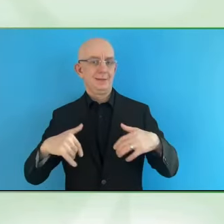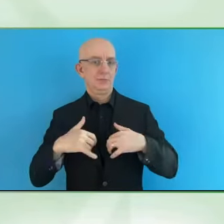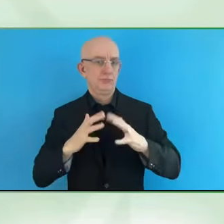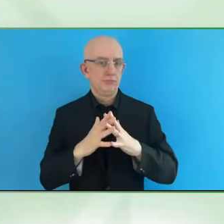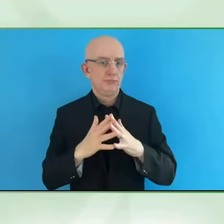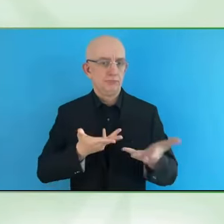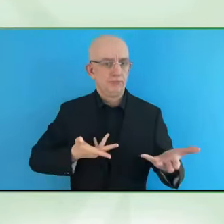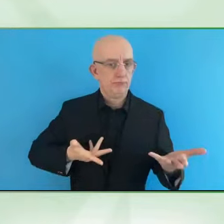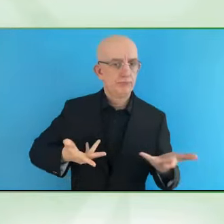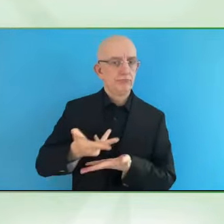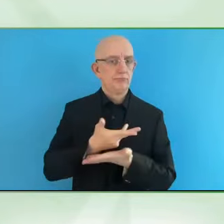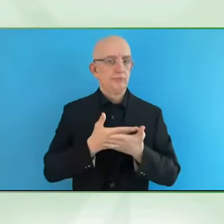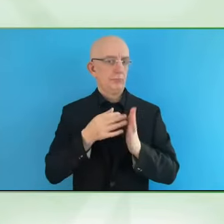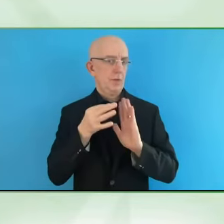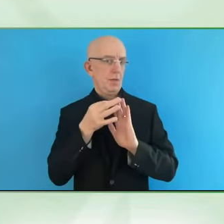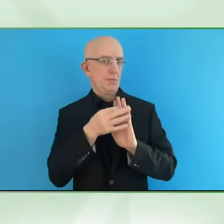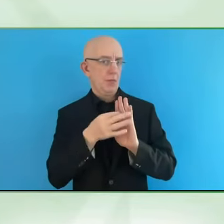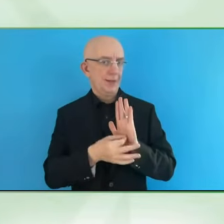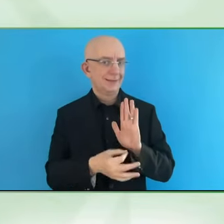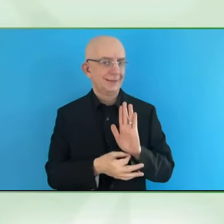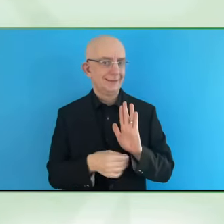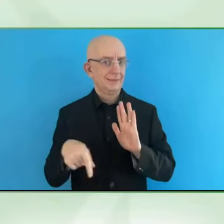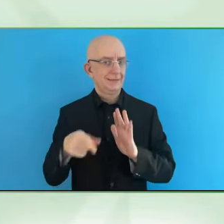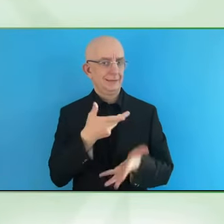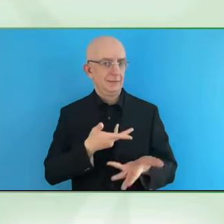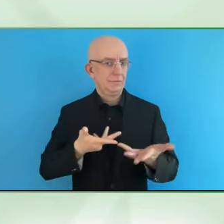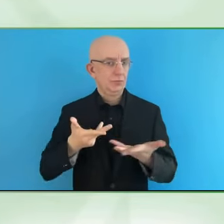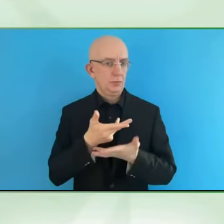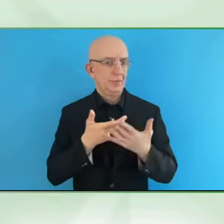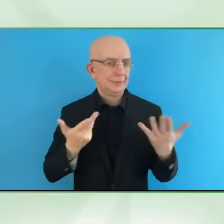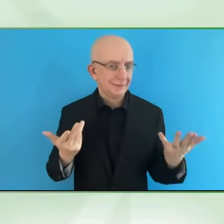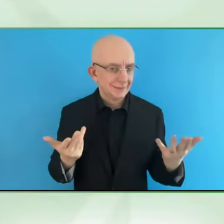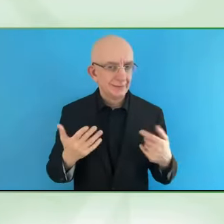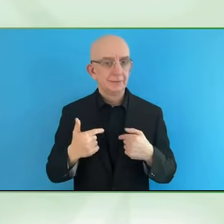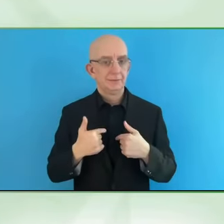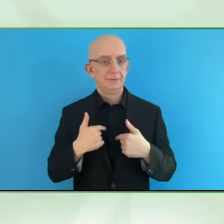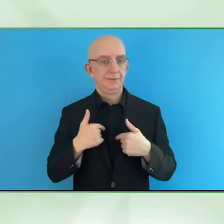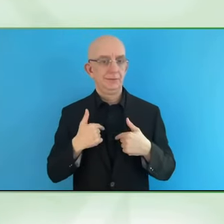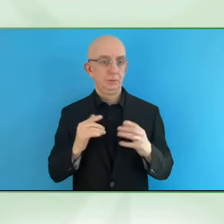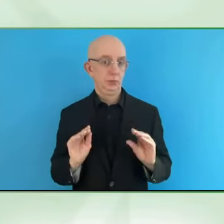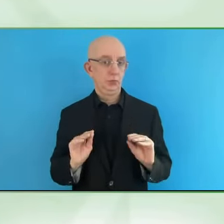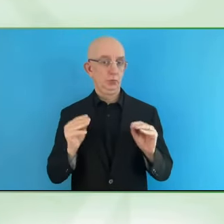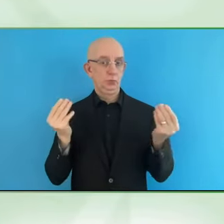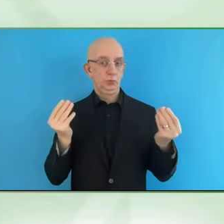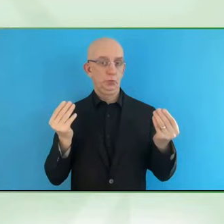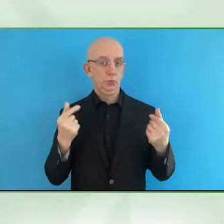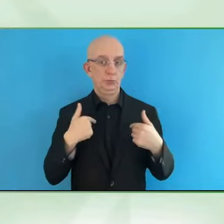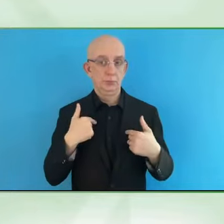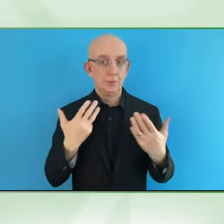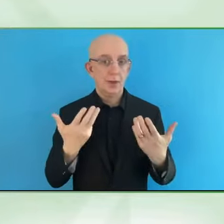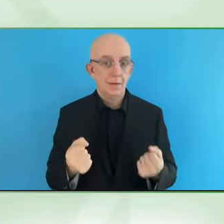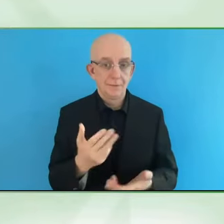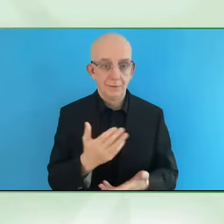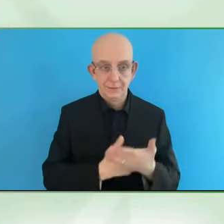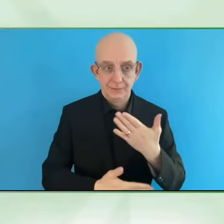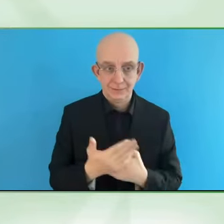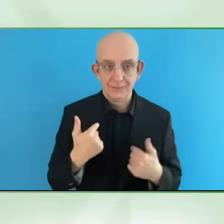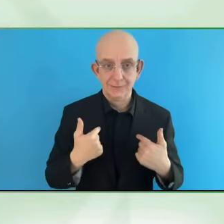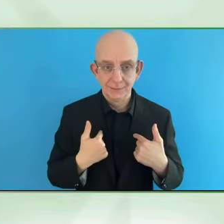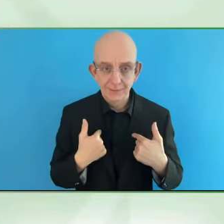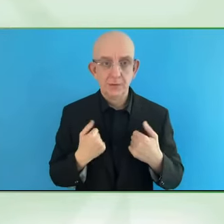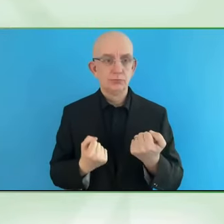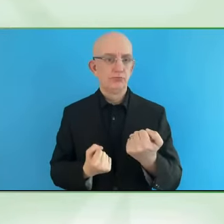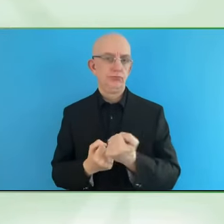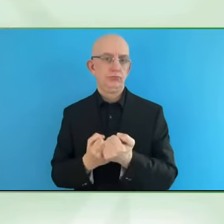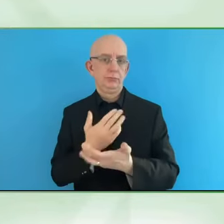system is still largely segregated between special education and regular education, it is highly inspiring to learn from